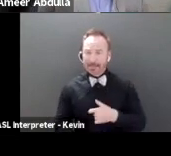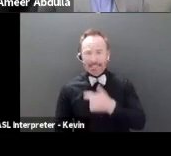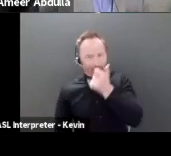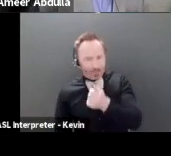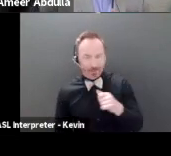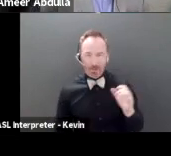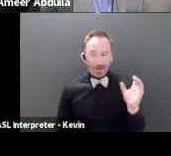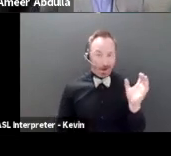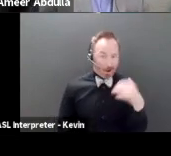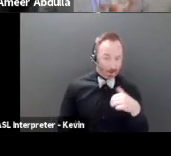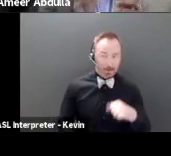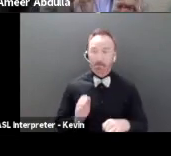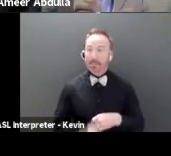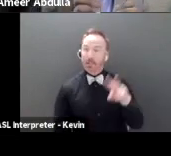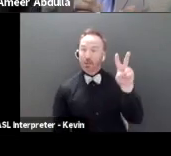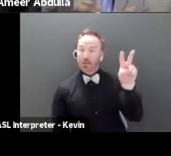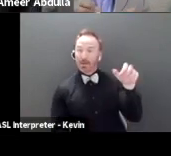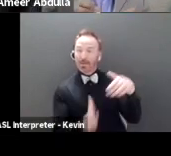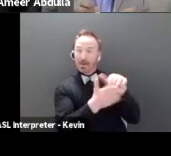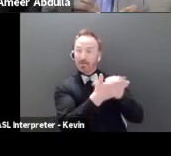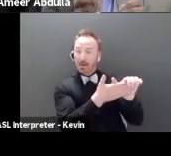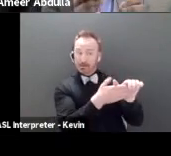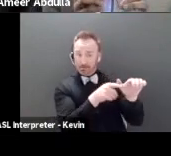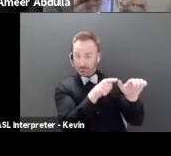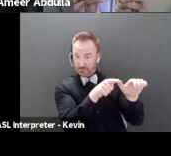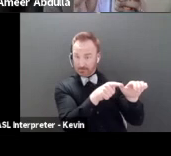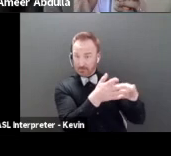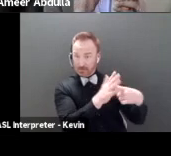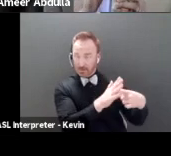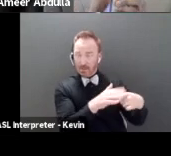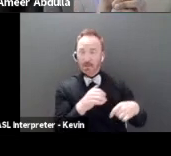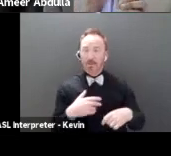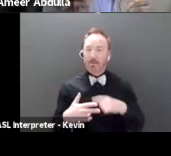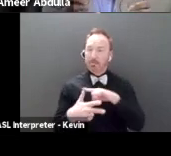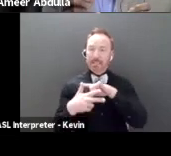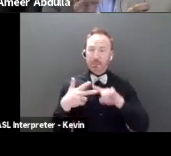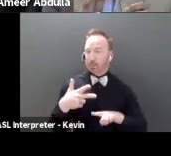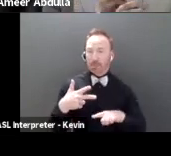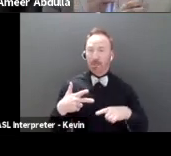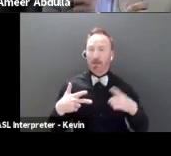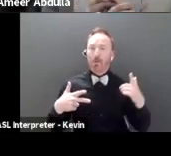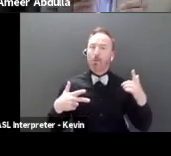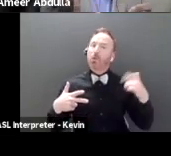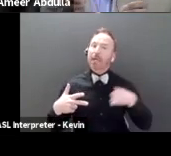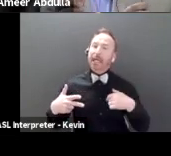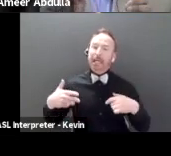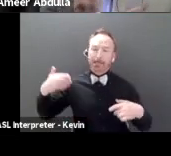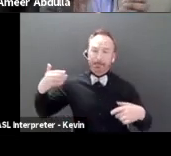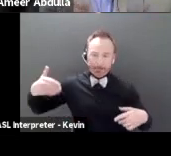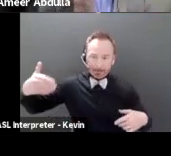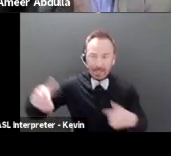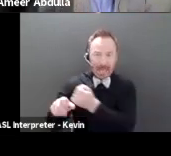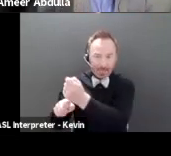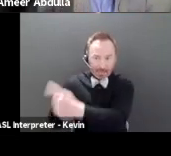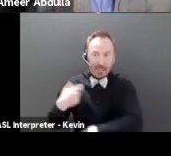same $200,000. The only thing we're changing is the frequency and time horizon for when